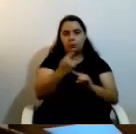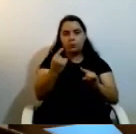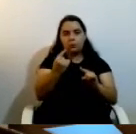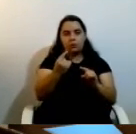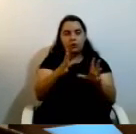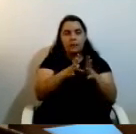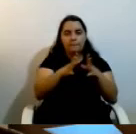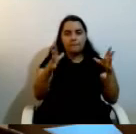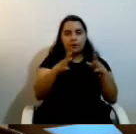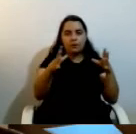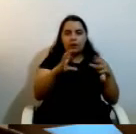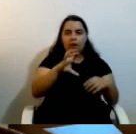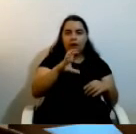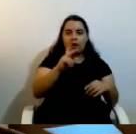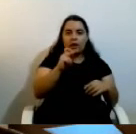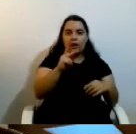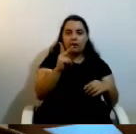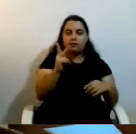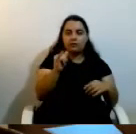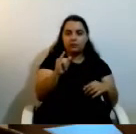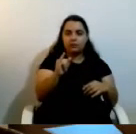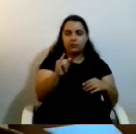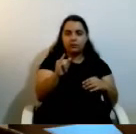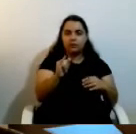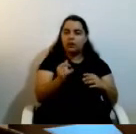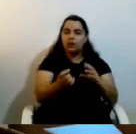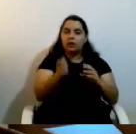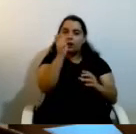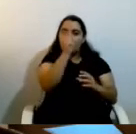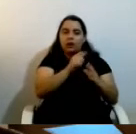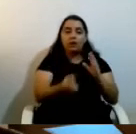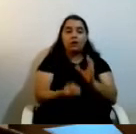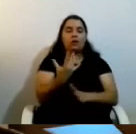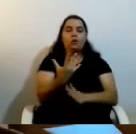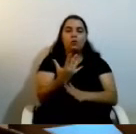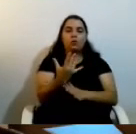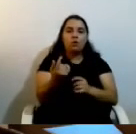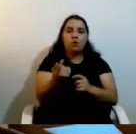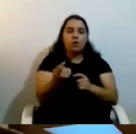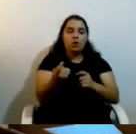by organizations for people with specific medical impairments,